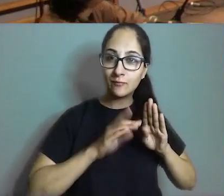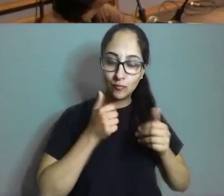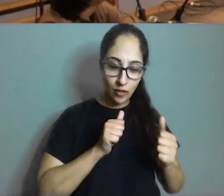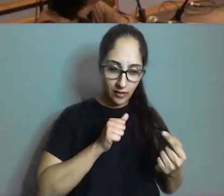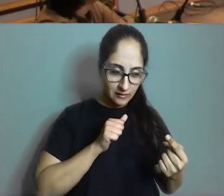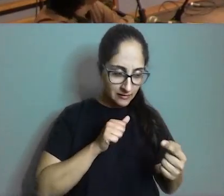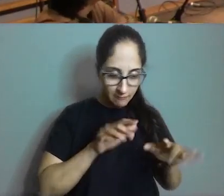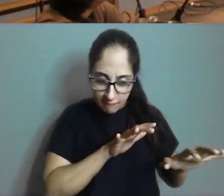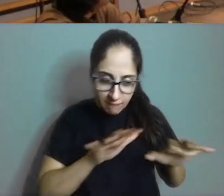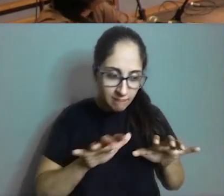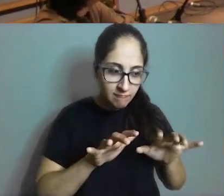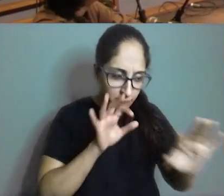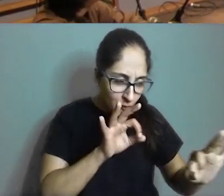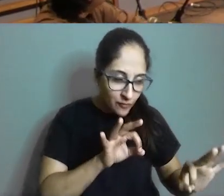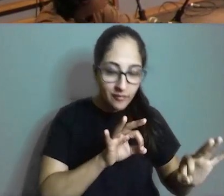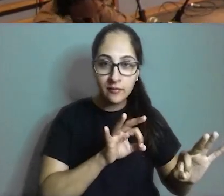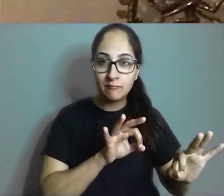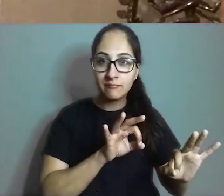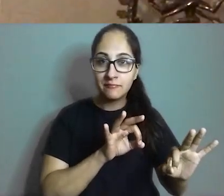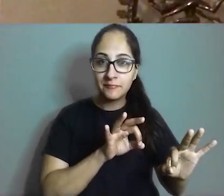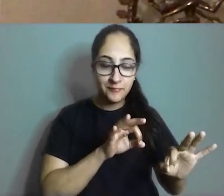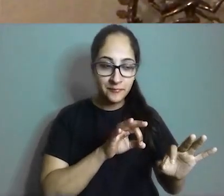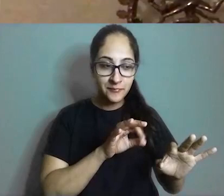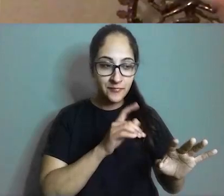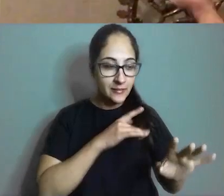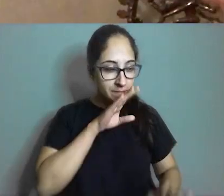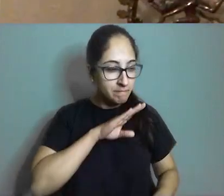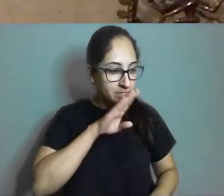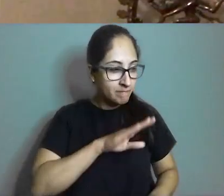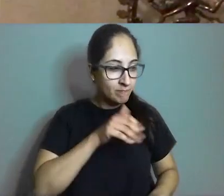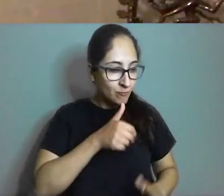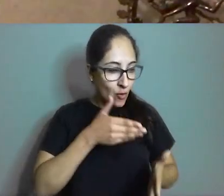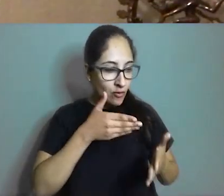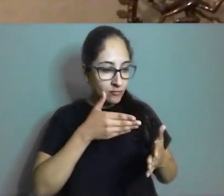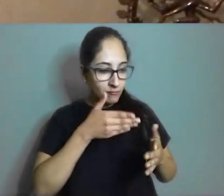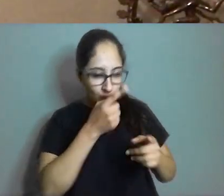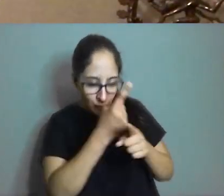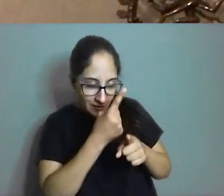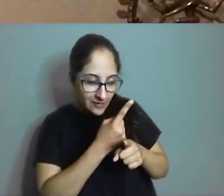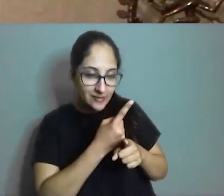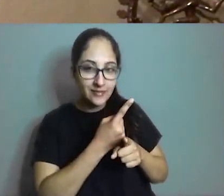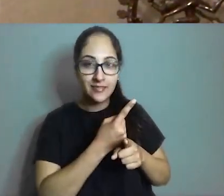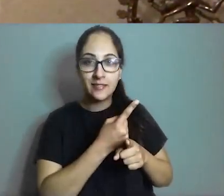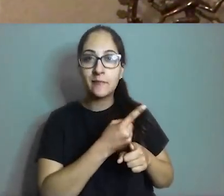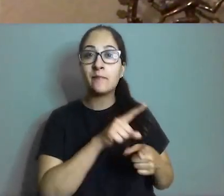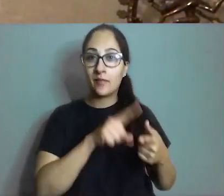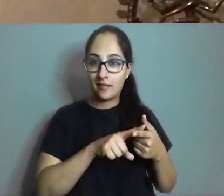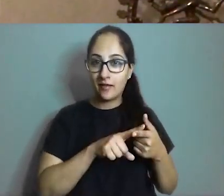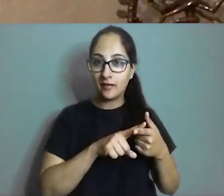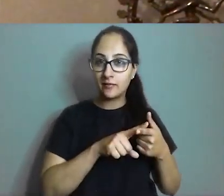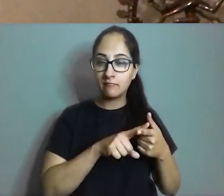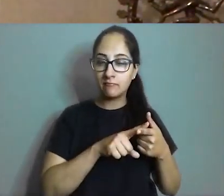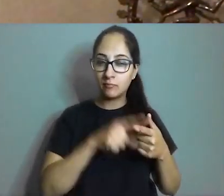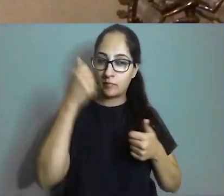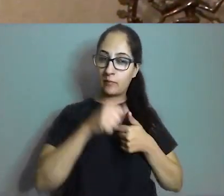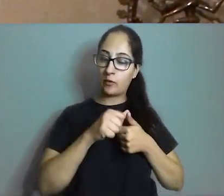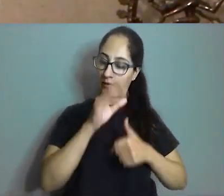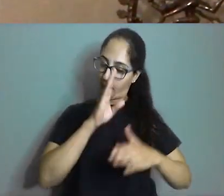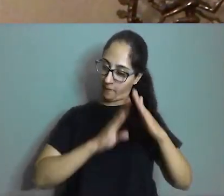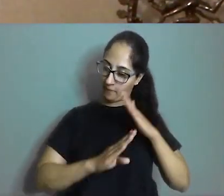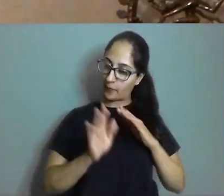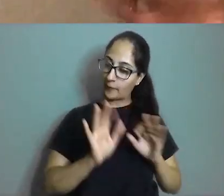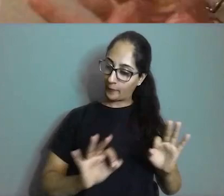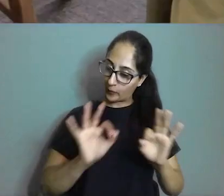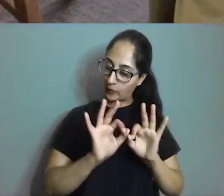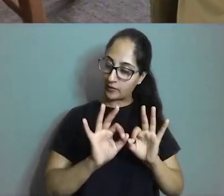the piano or even my feet, and then incredibly just euphoric when I've achieved something. And so that humility, I